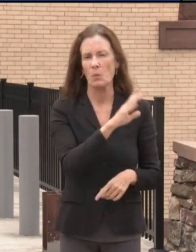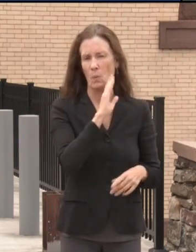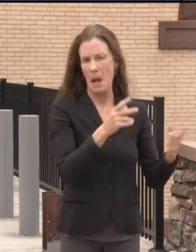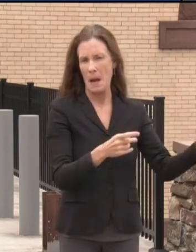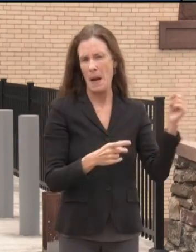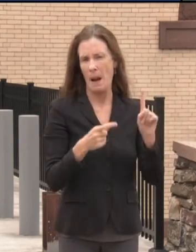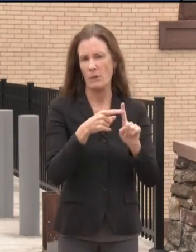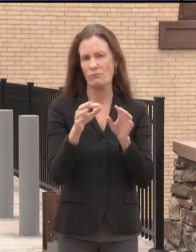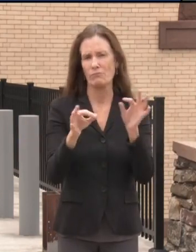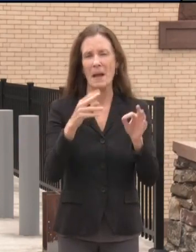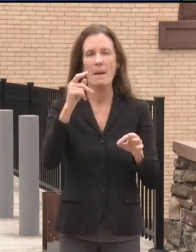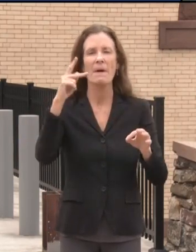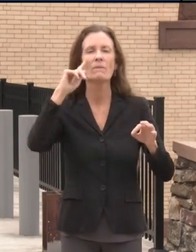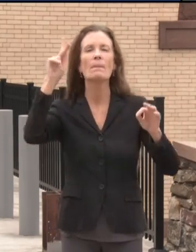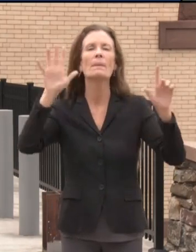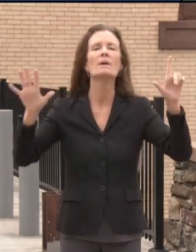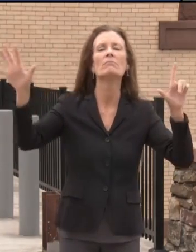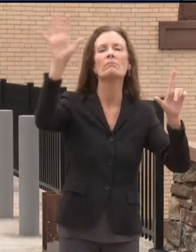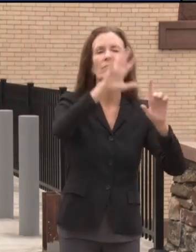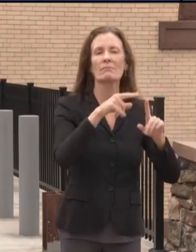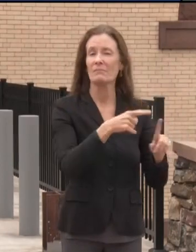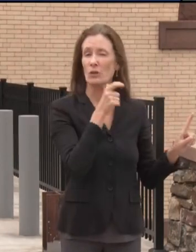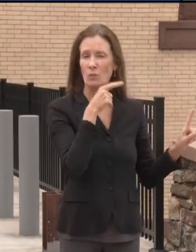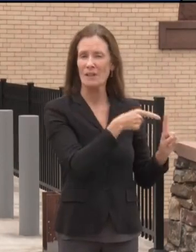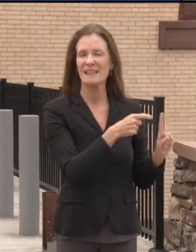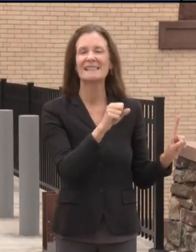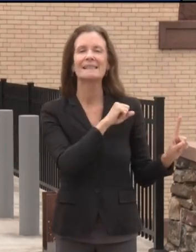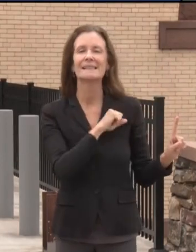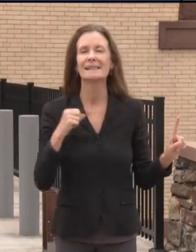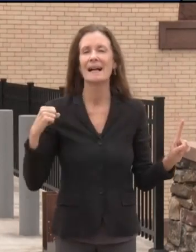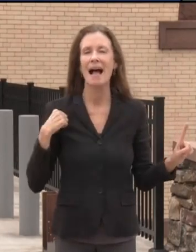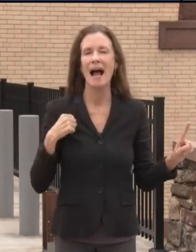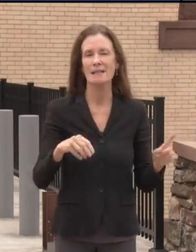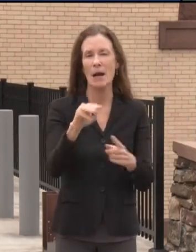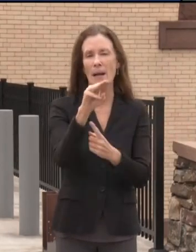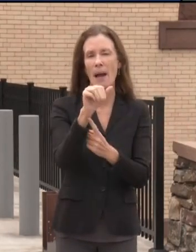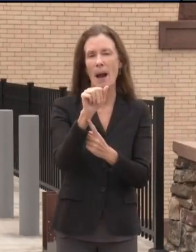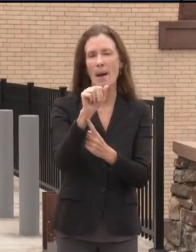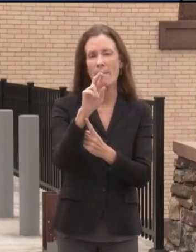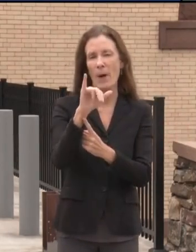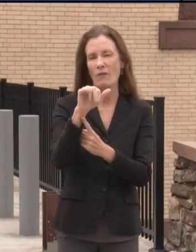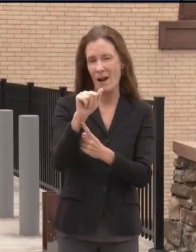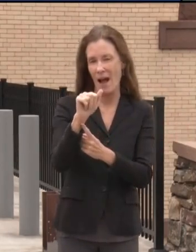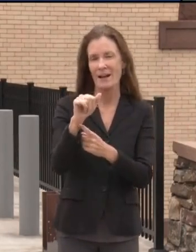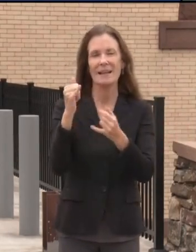Pennsylvania, Senator Maria Collette. Senator Collette?